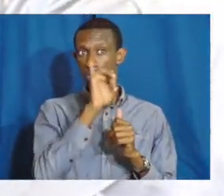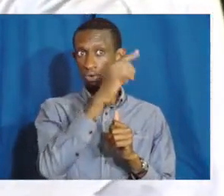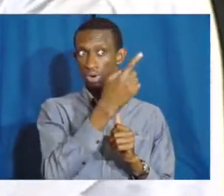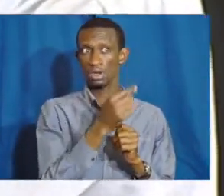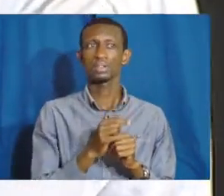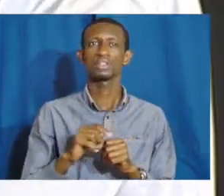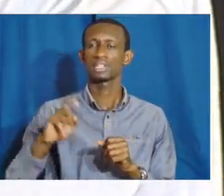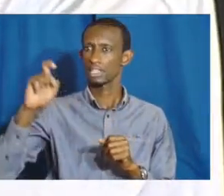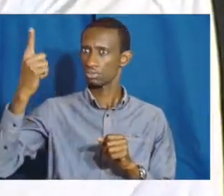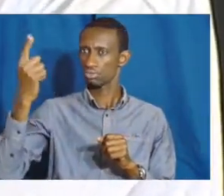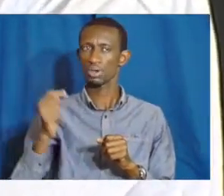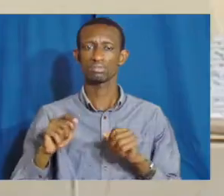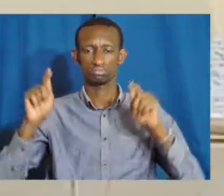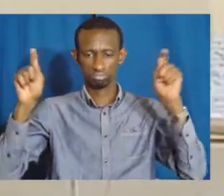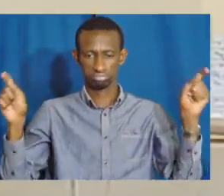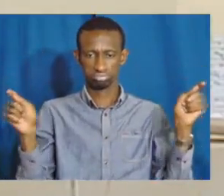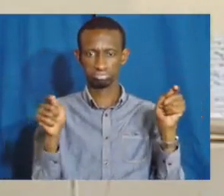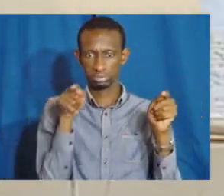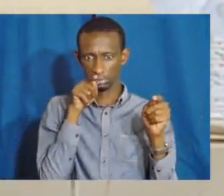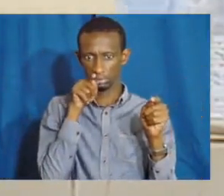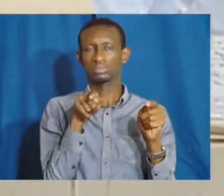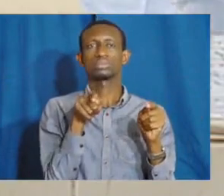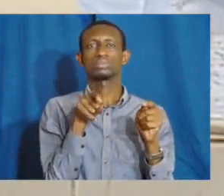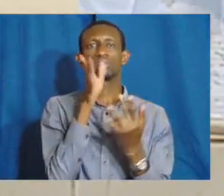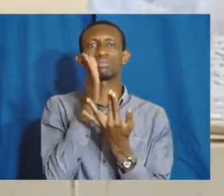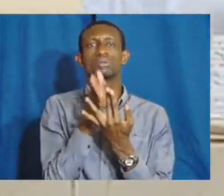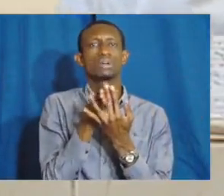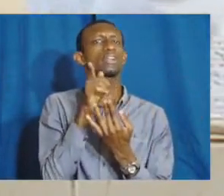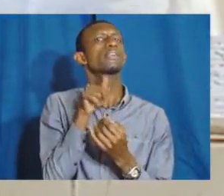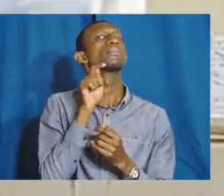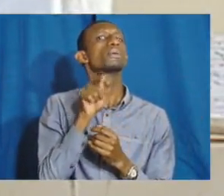it point-intercept form. There is the third form.